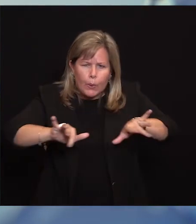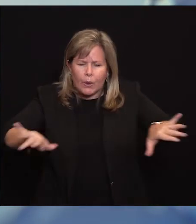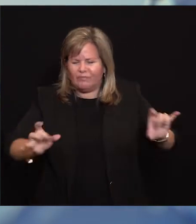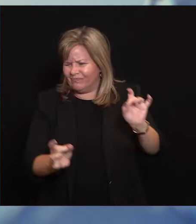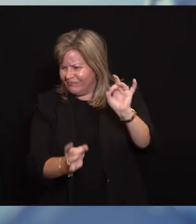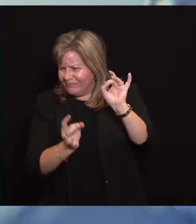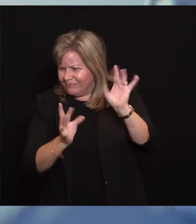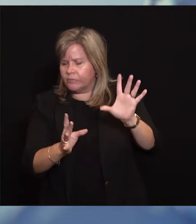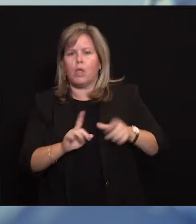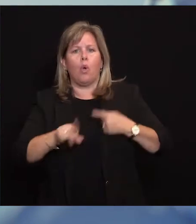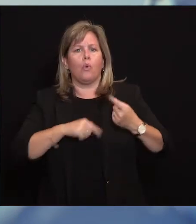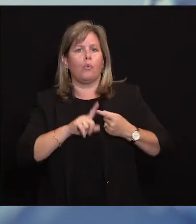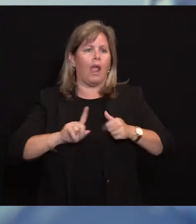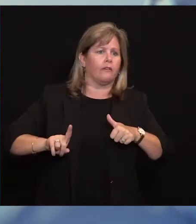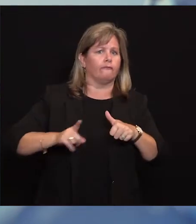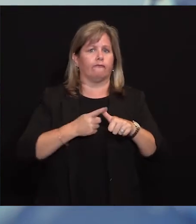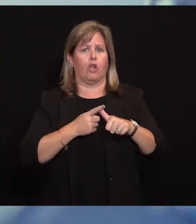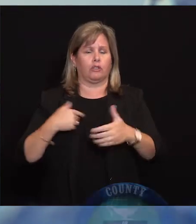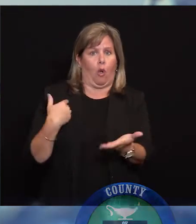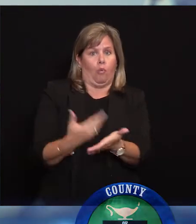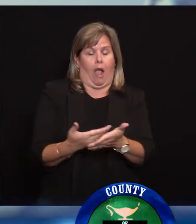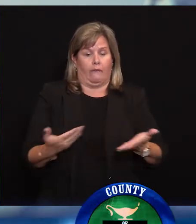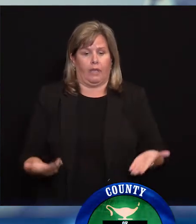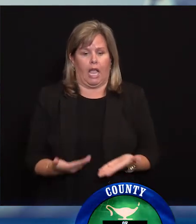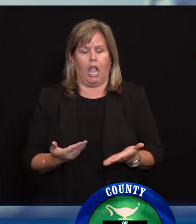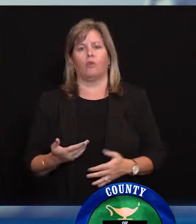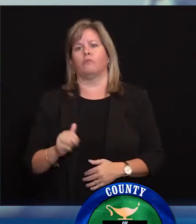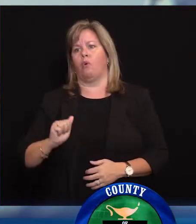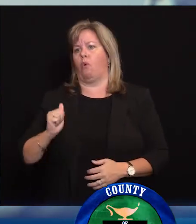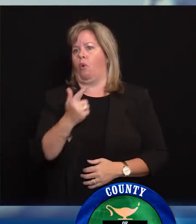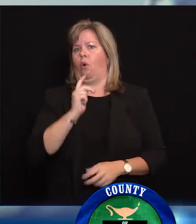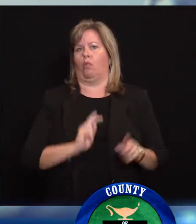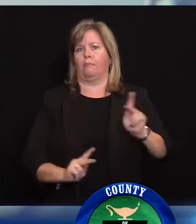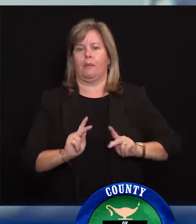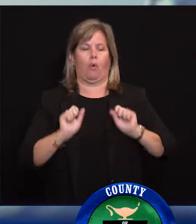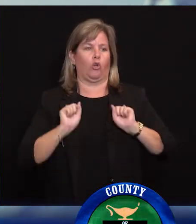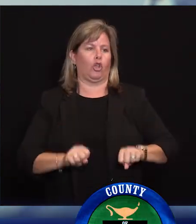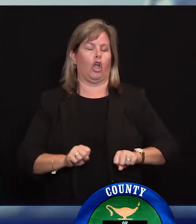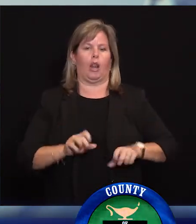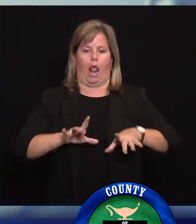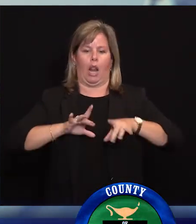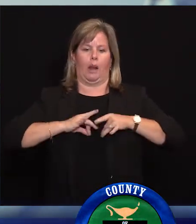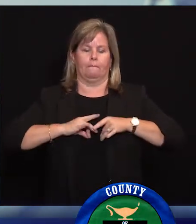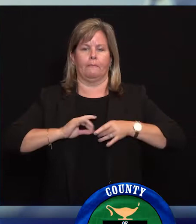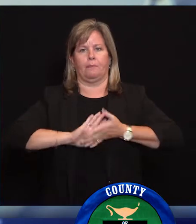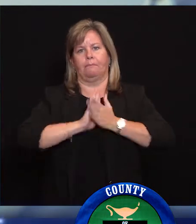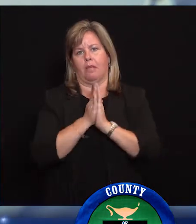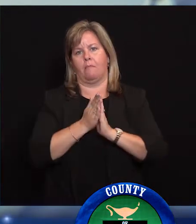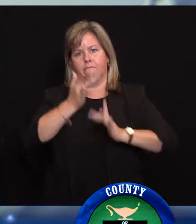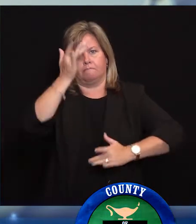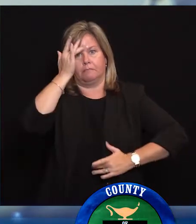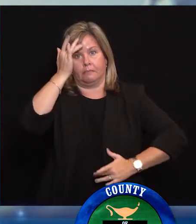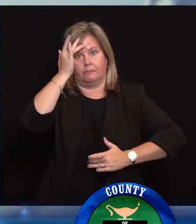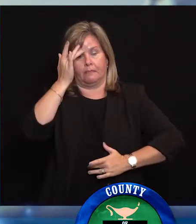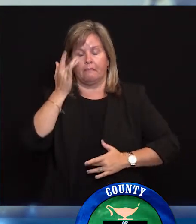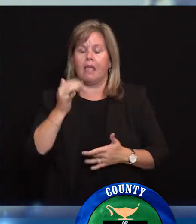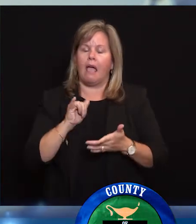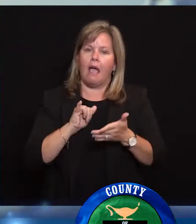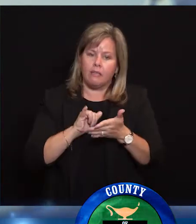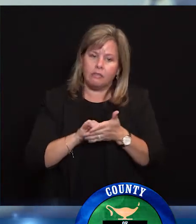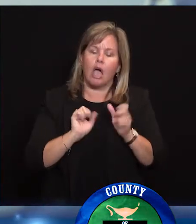a community, everyone is vulnerable, and these things often arrive and cause